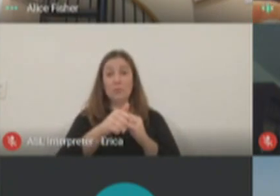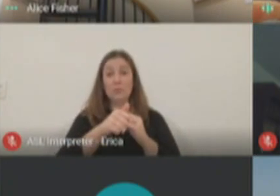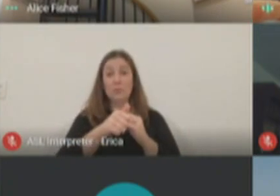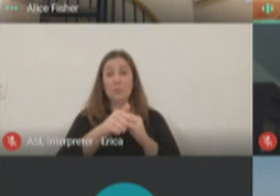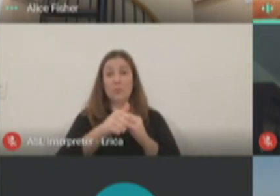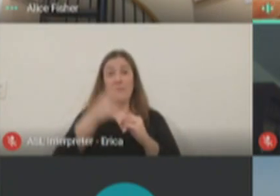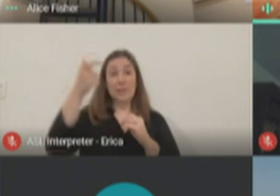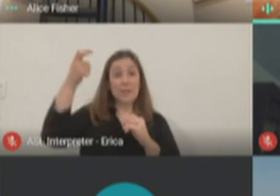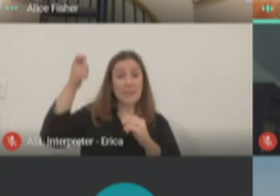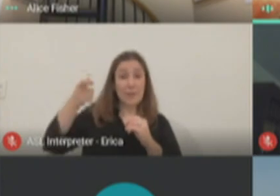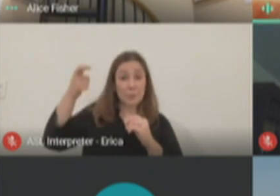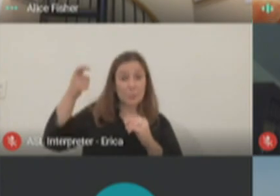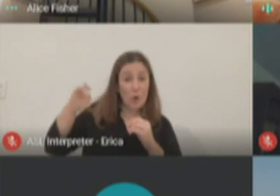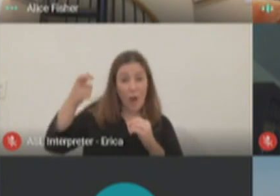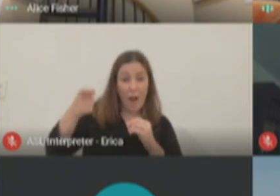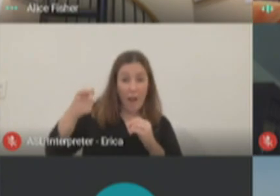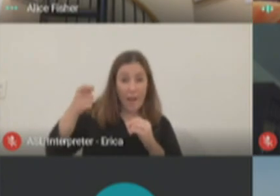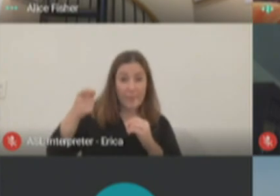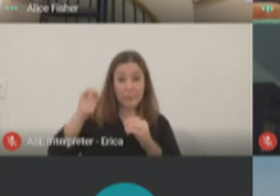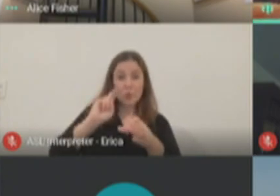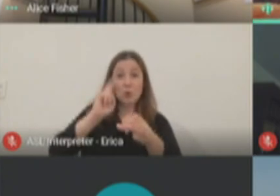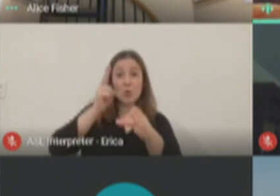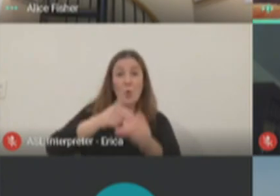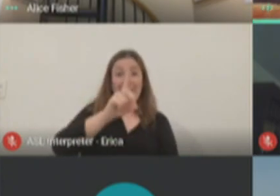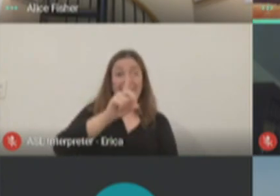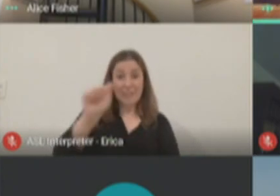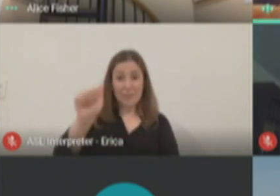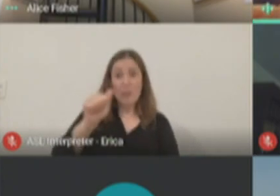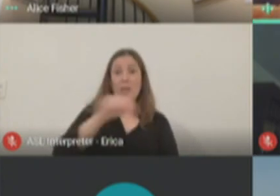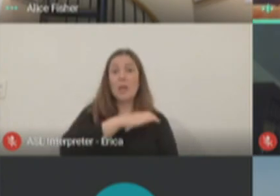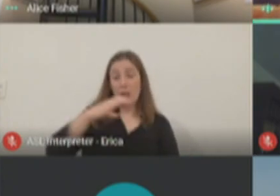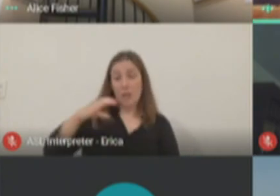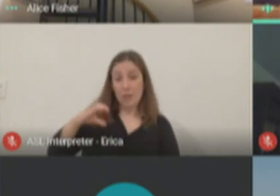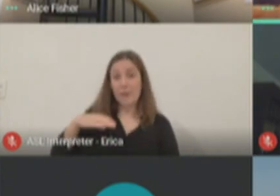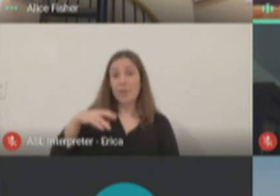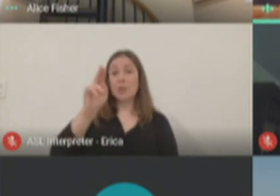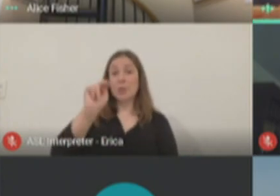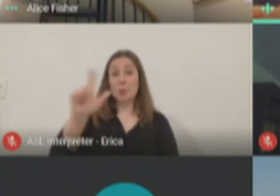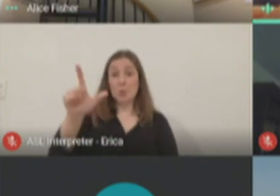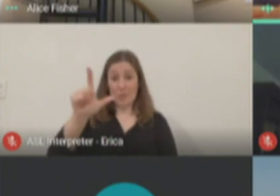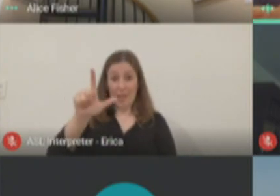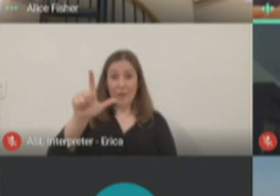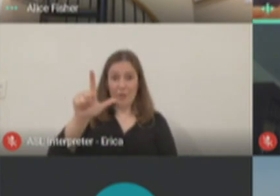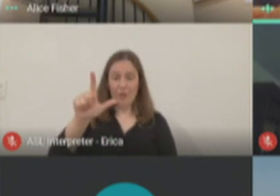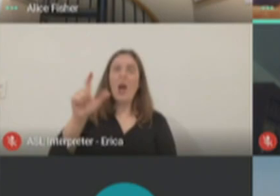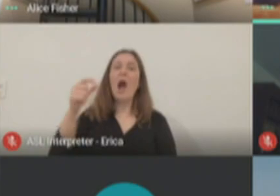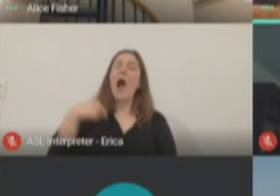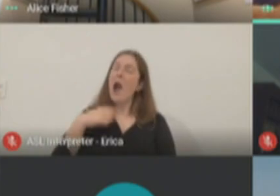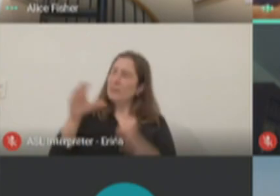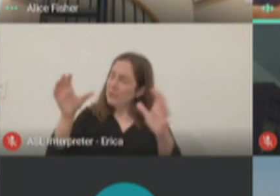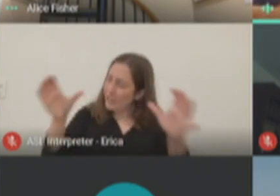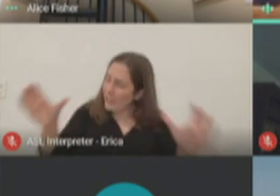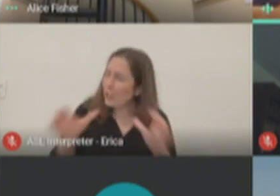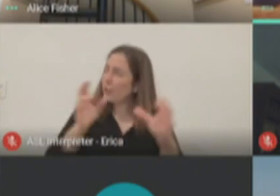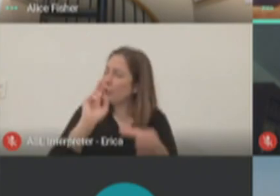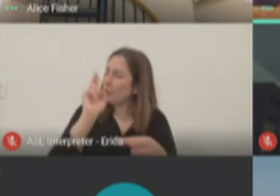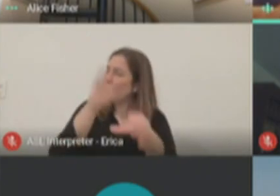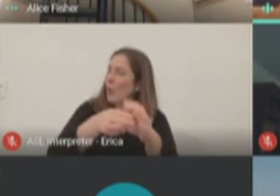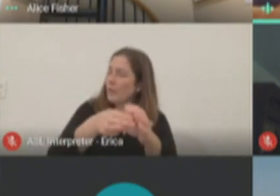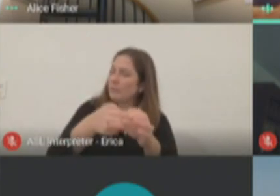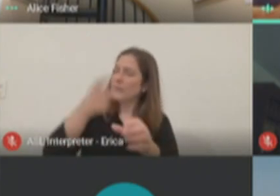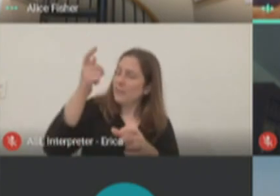the Disability Commission's newsletter, I strongly suggest you get on the list